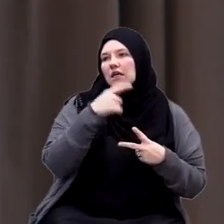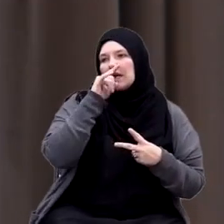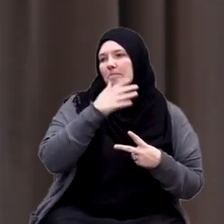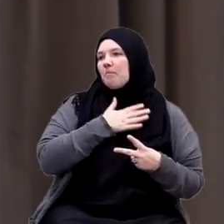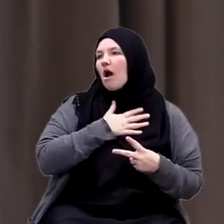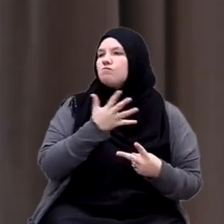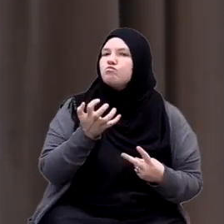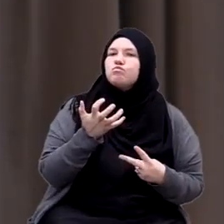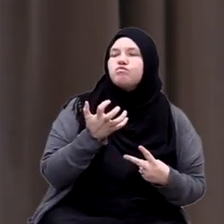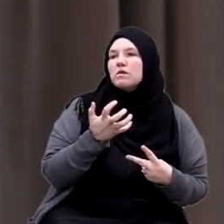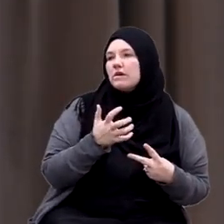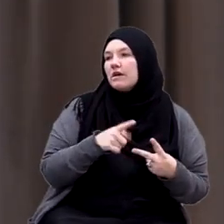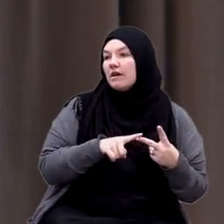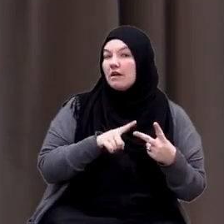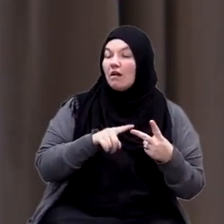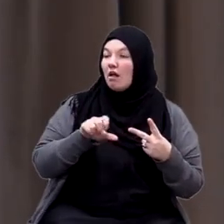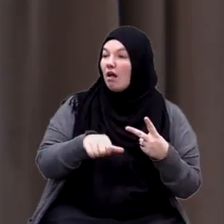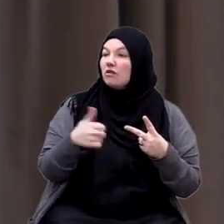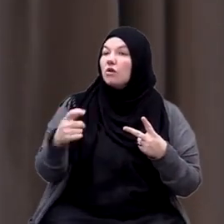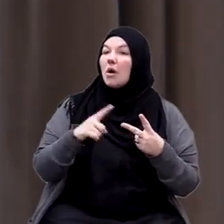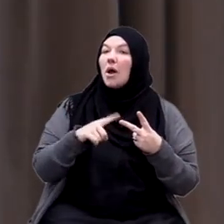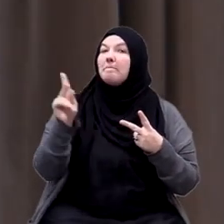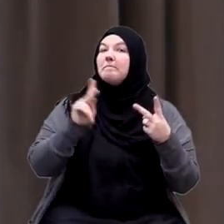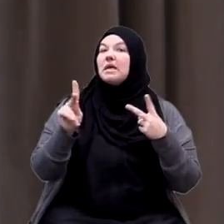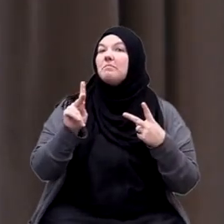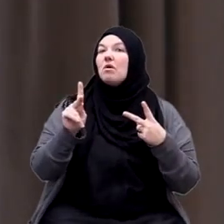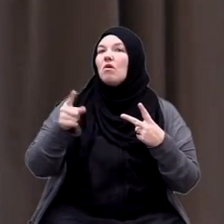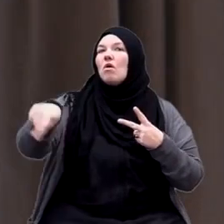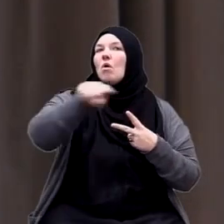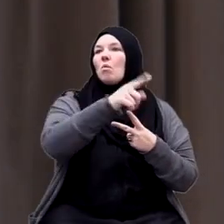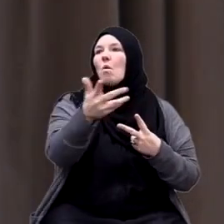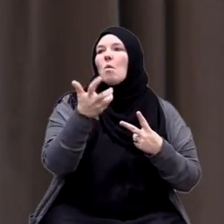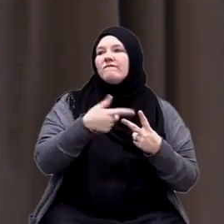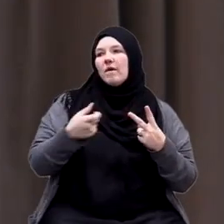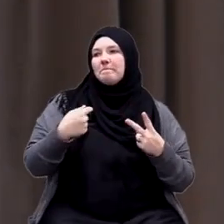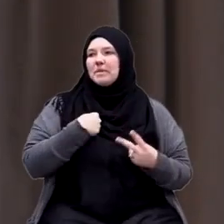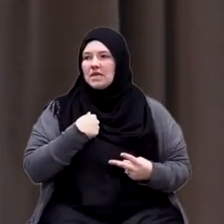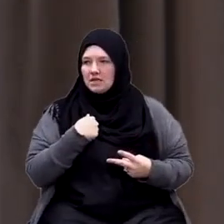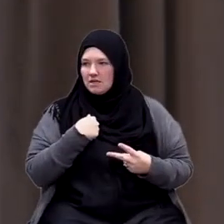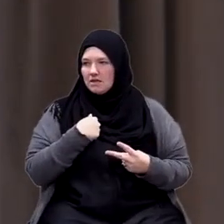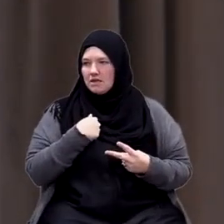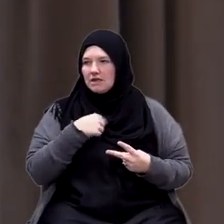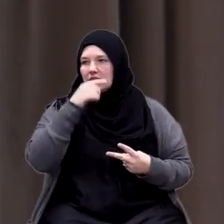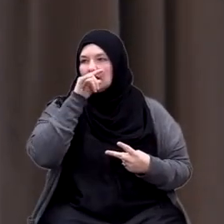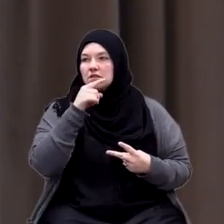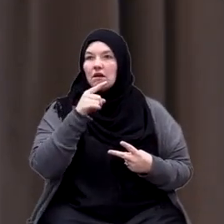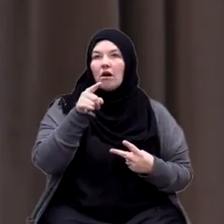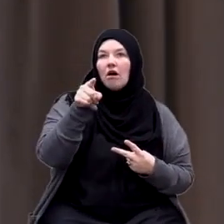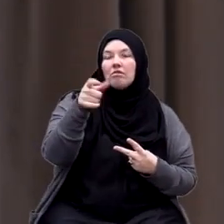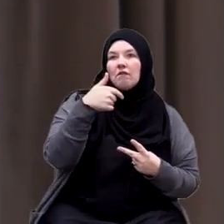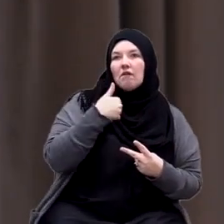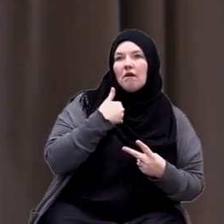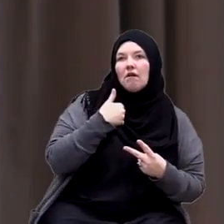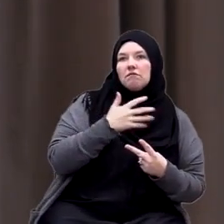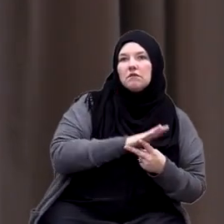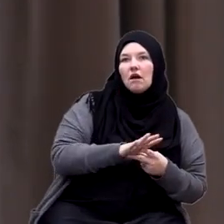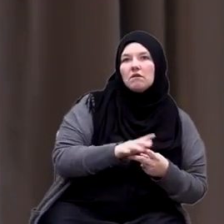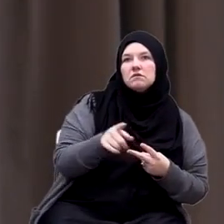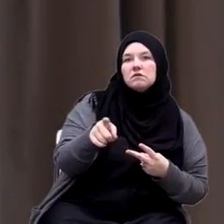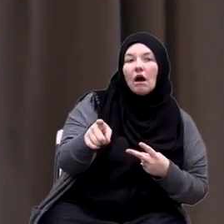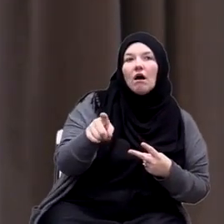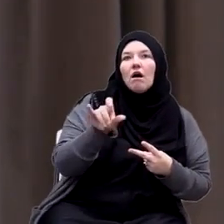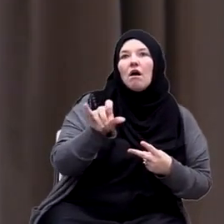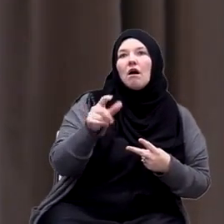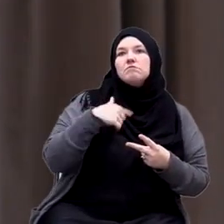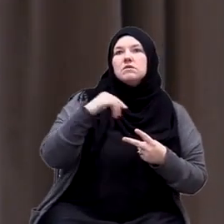My desires, and what people expect of me. Other than that, nothing else